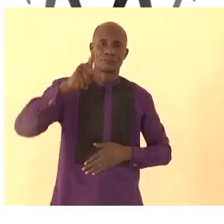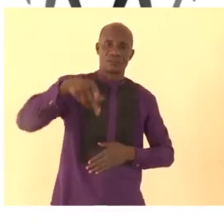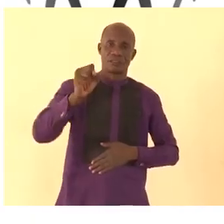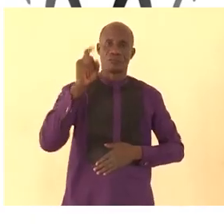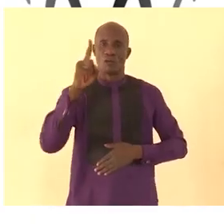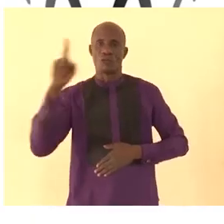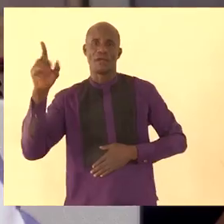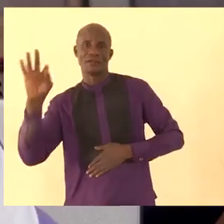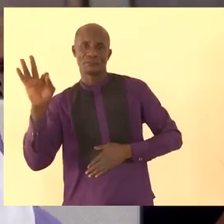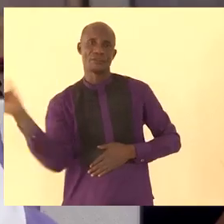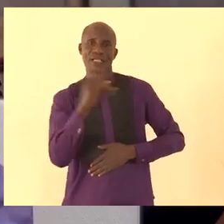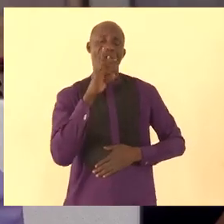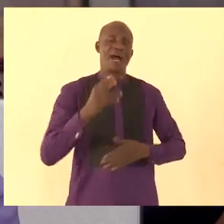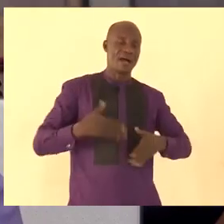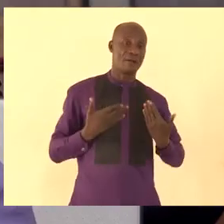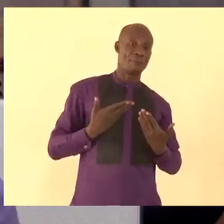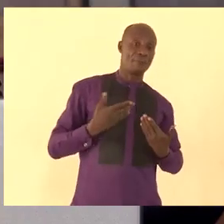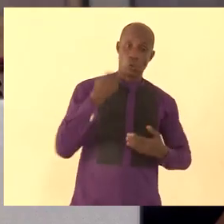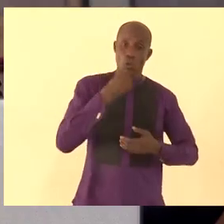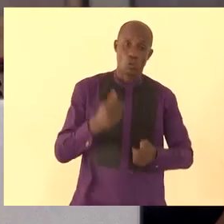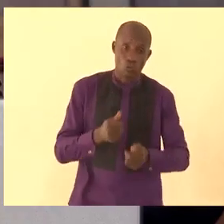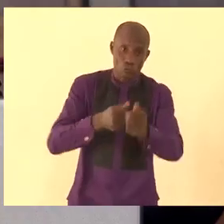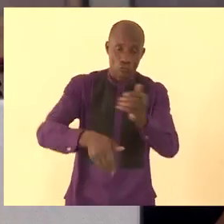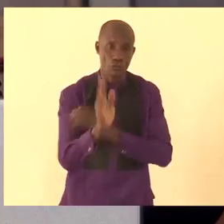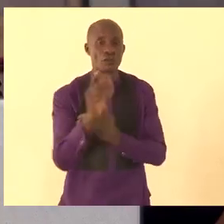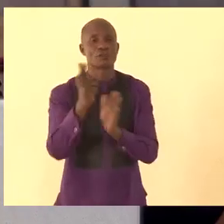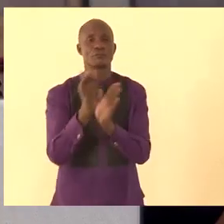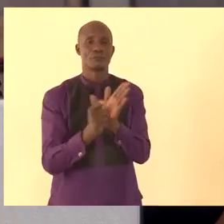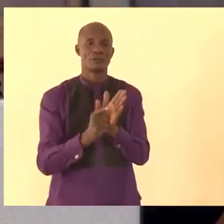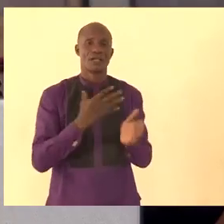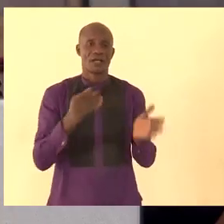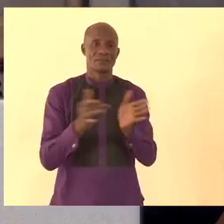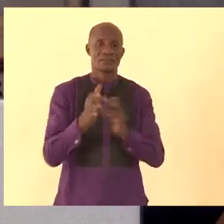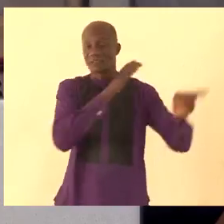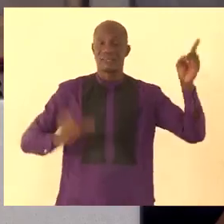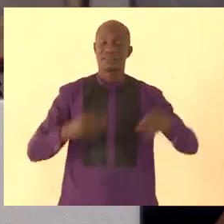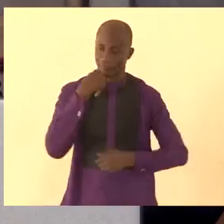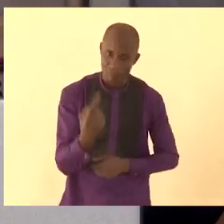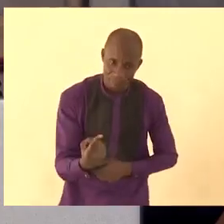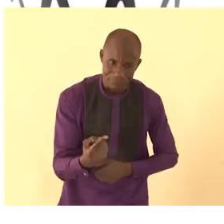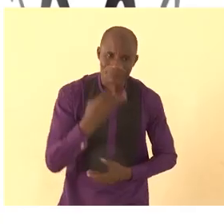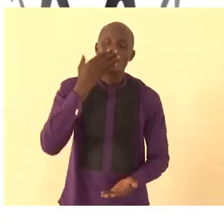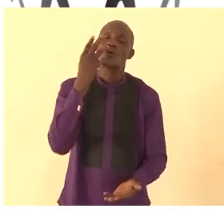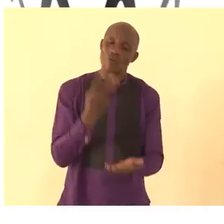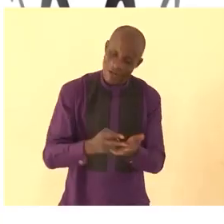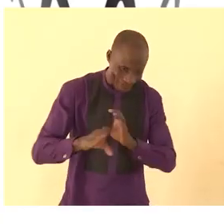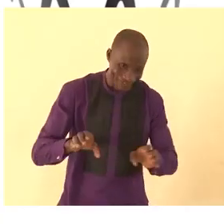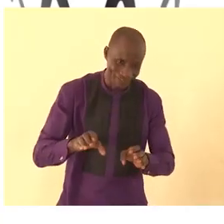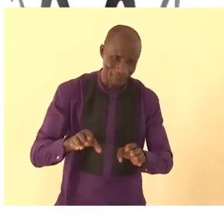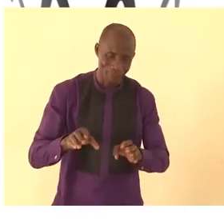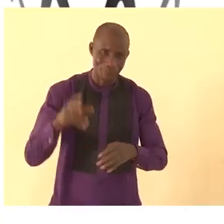119 says, they are happy who follow God's law. And Jesus Christ says, well done.